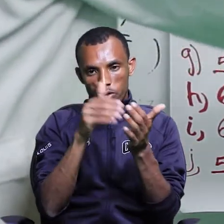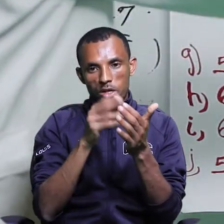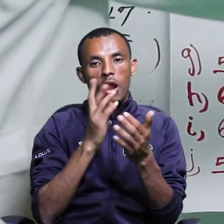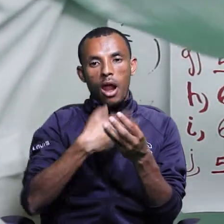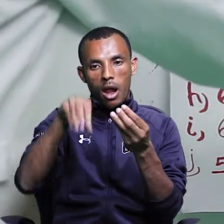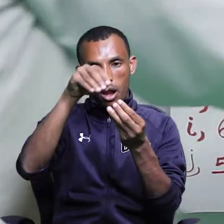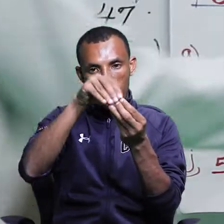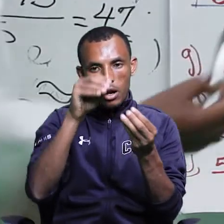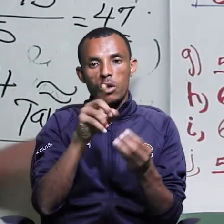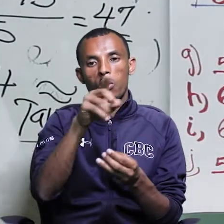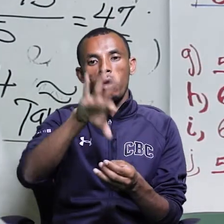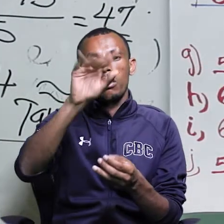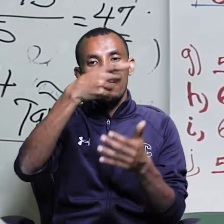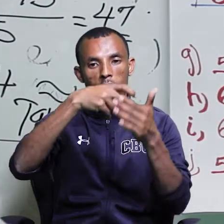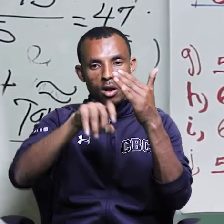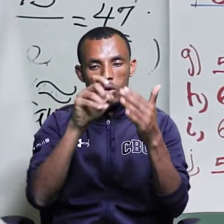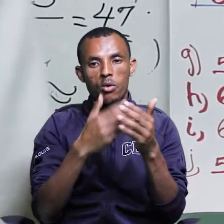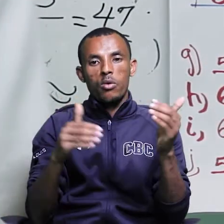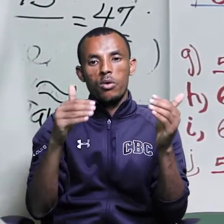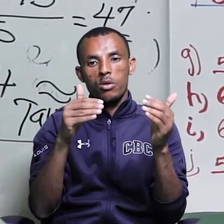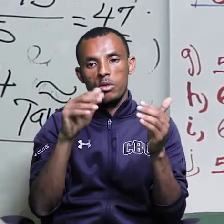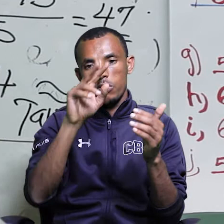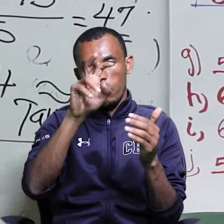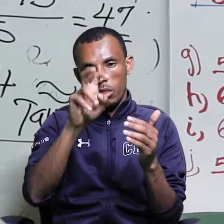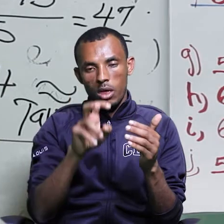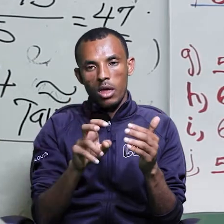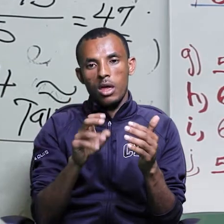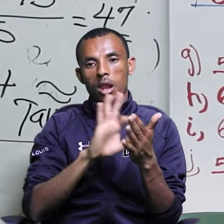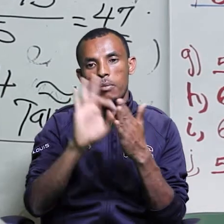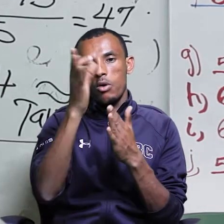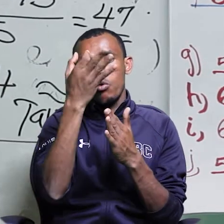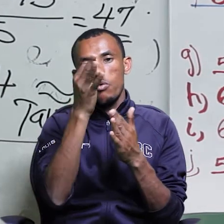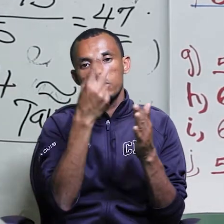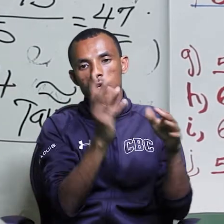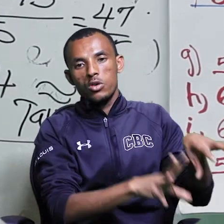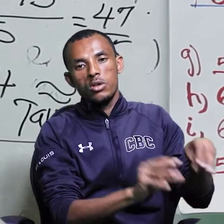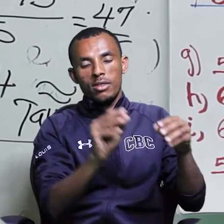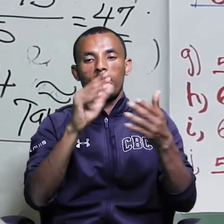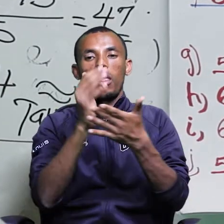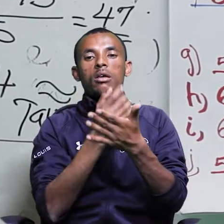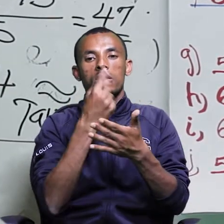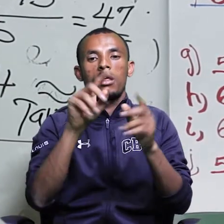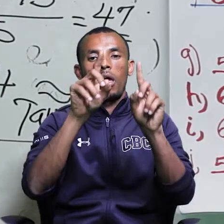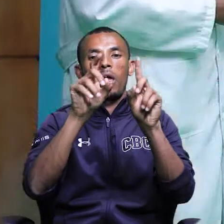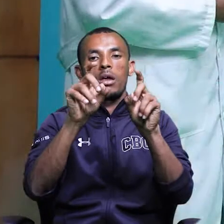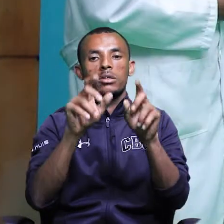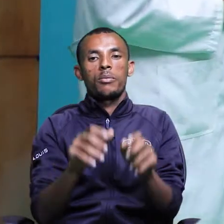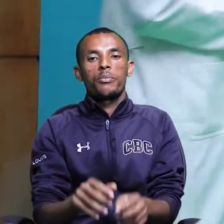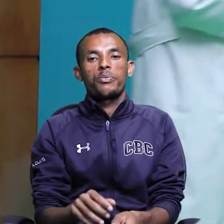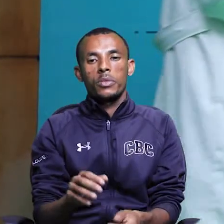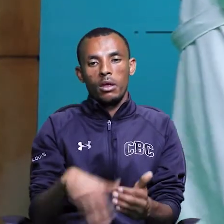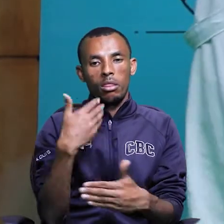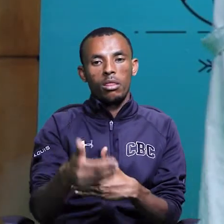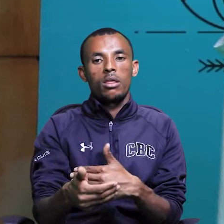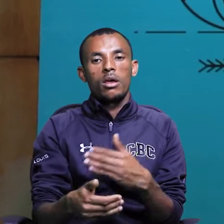up, you will get a value to be the equality of 20 number of students who take the examination.